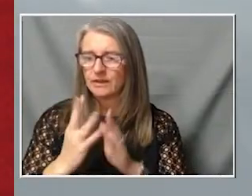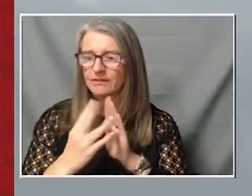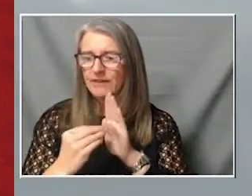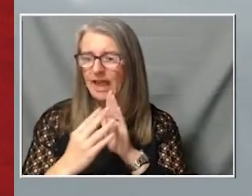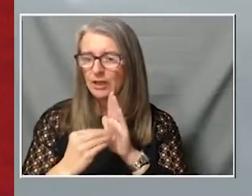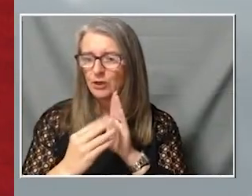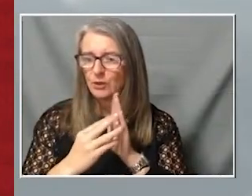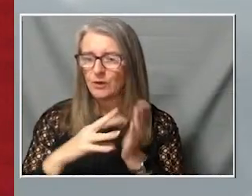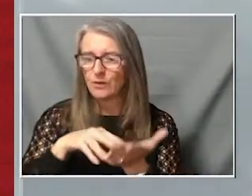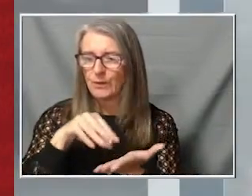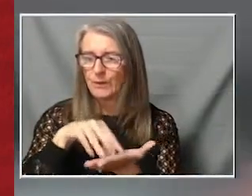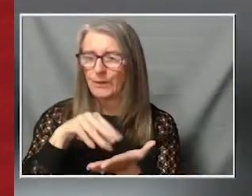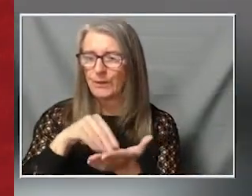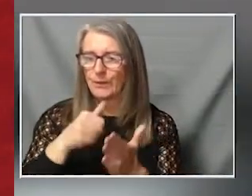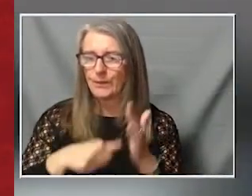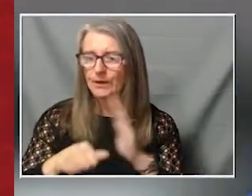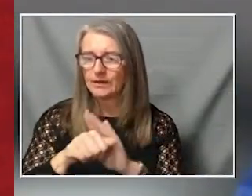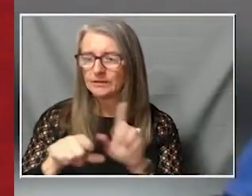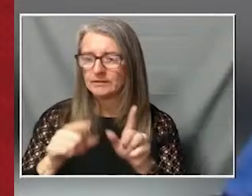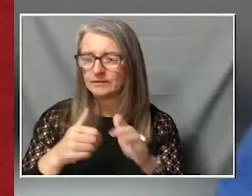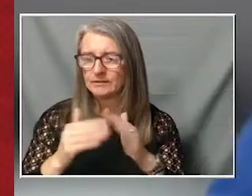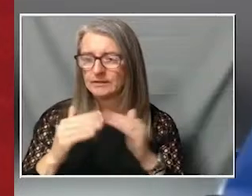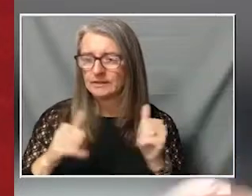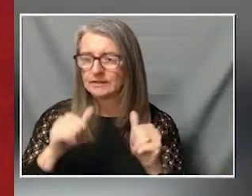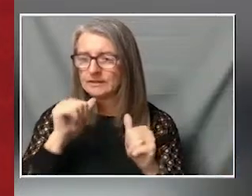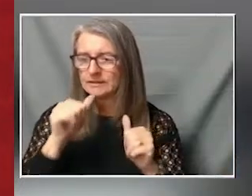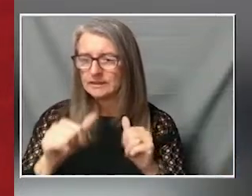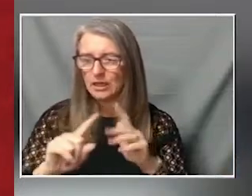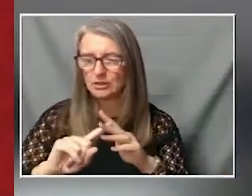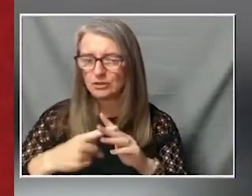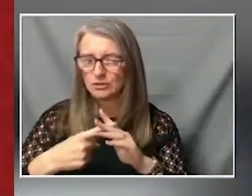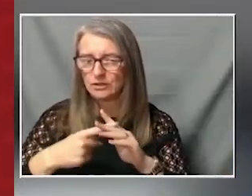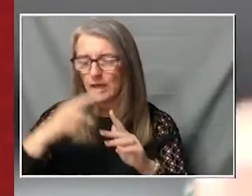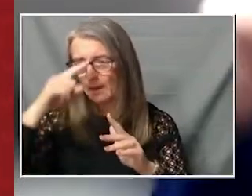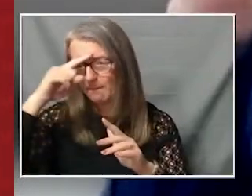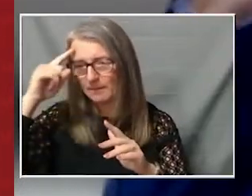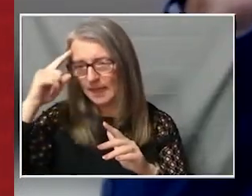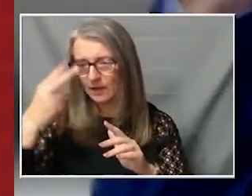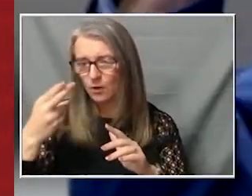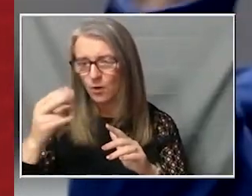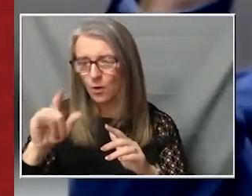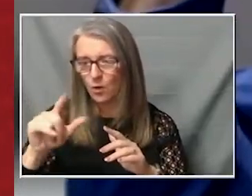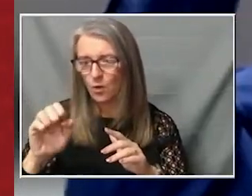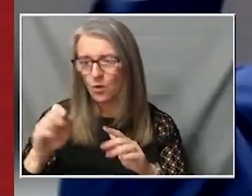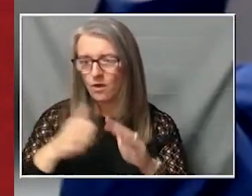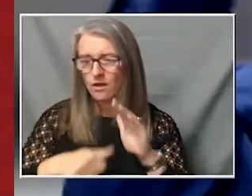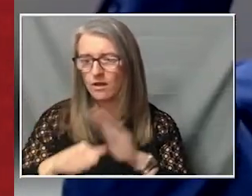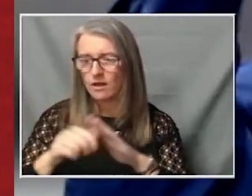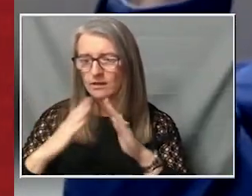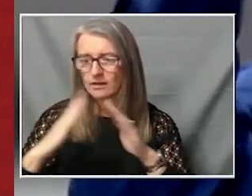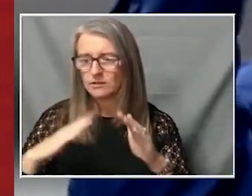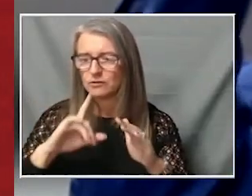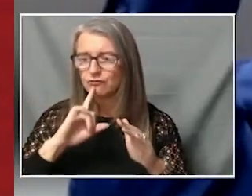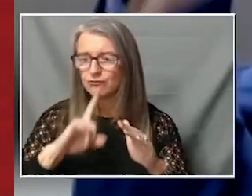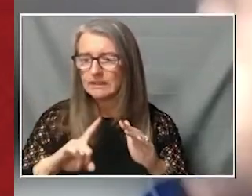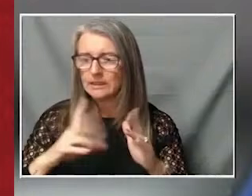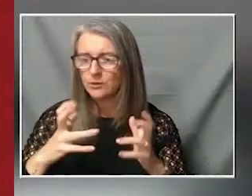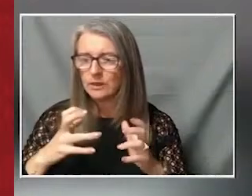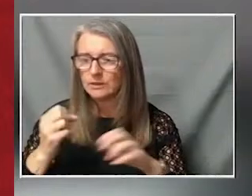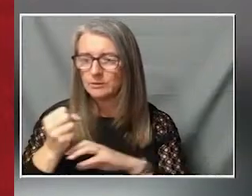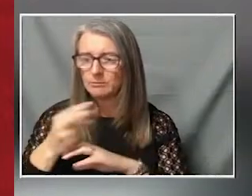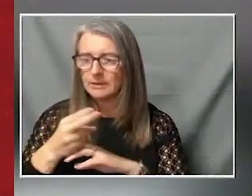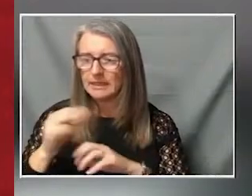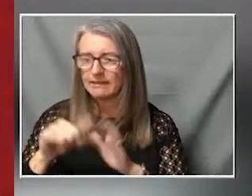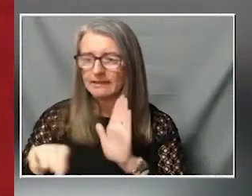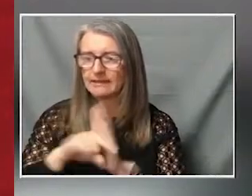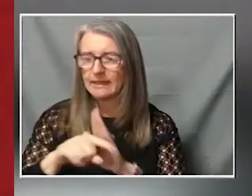Now, the goal here is to not generate a black hole underneath your house. We literally just want to beat the amount of negative